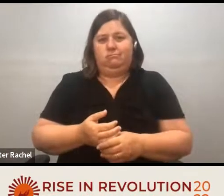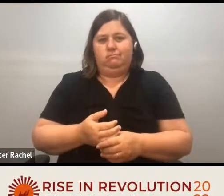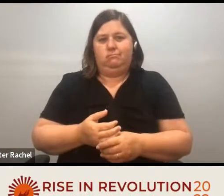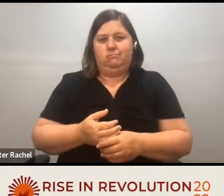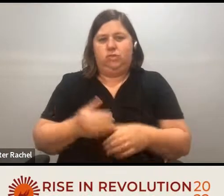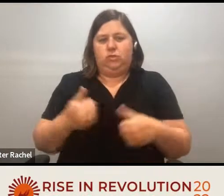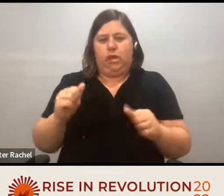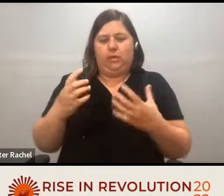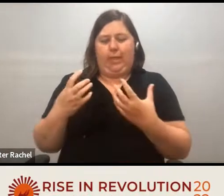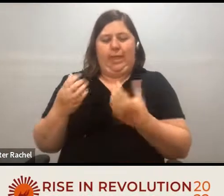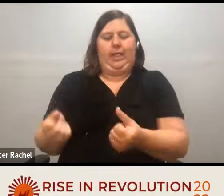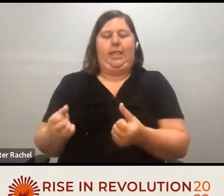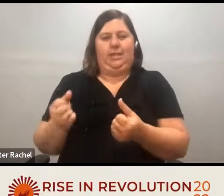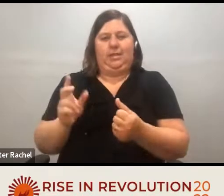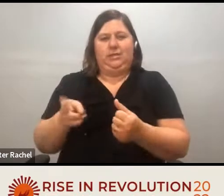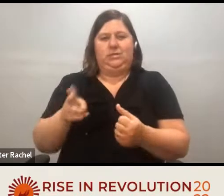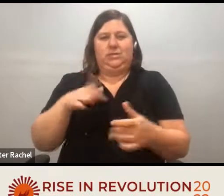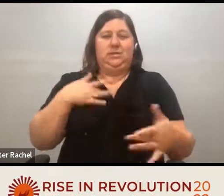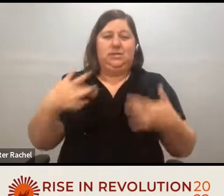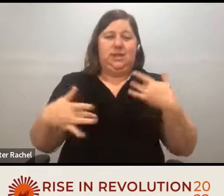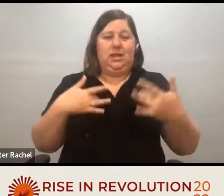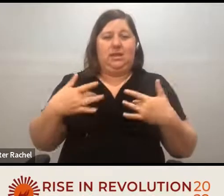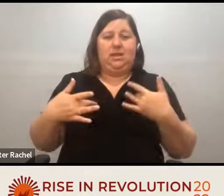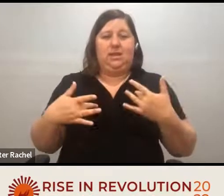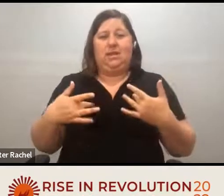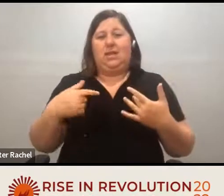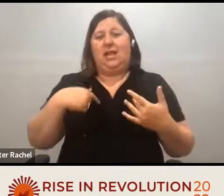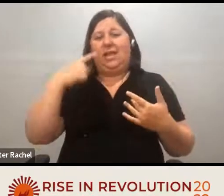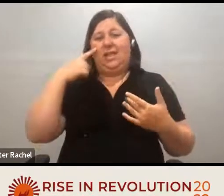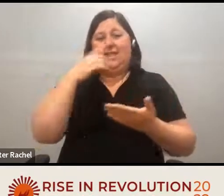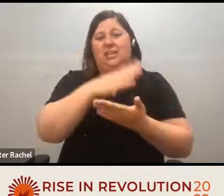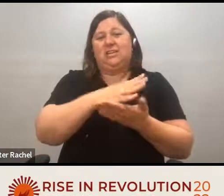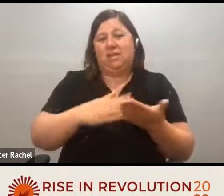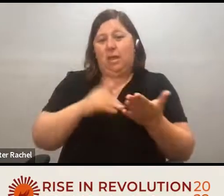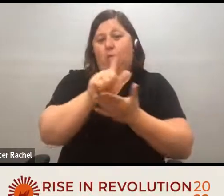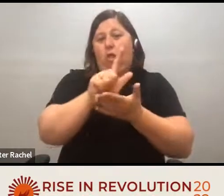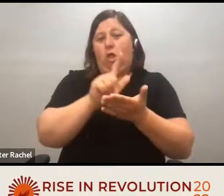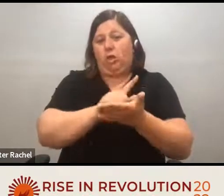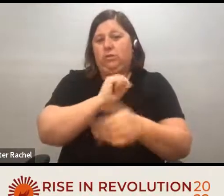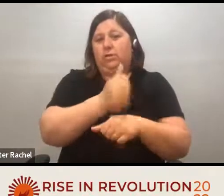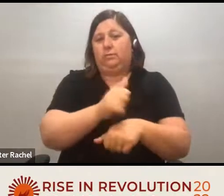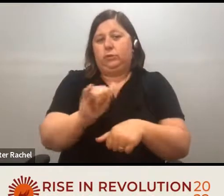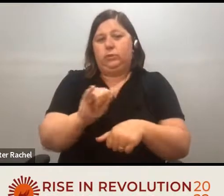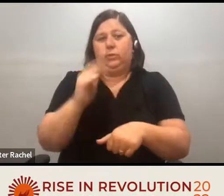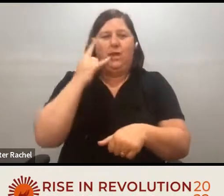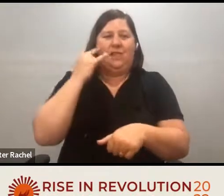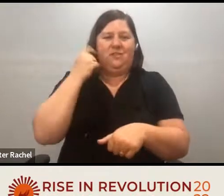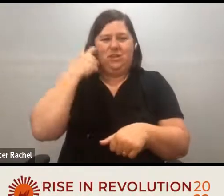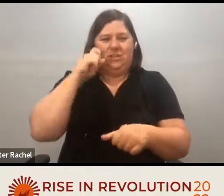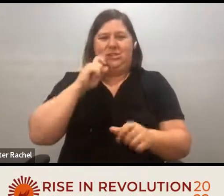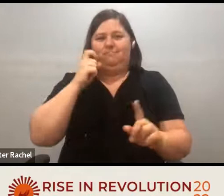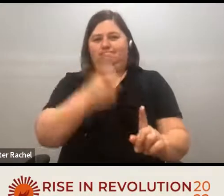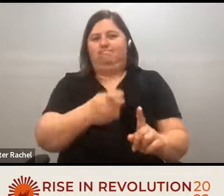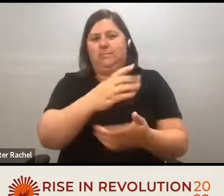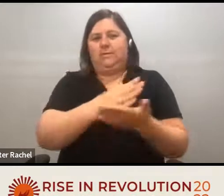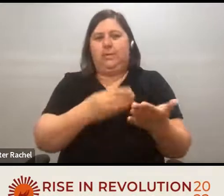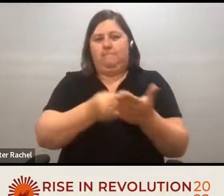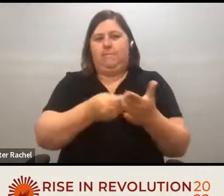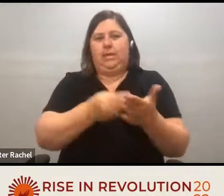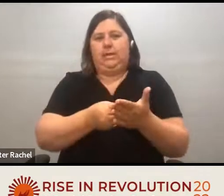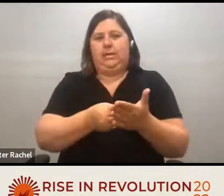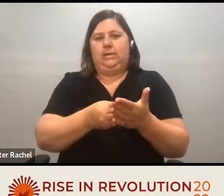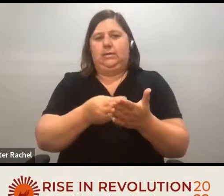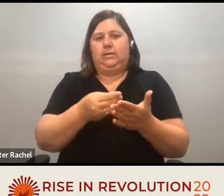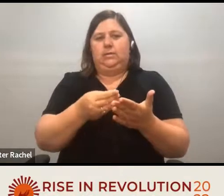heal those histories. And it's really exciting. I think there's some laws too. California just dedicated some money to putting land back